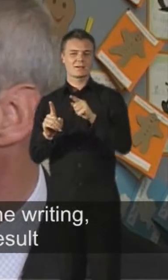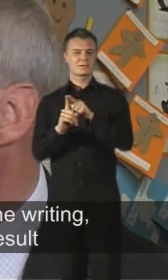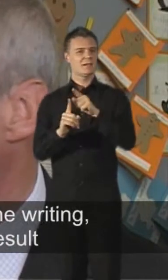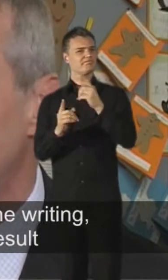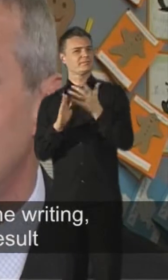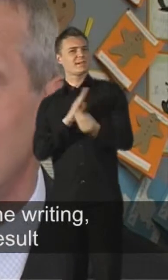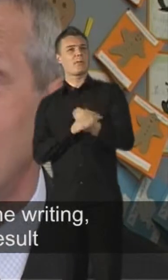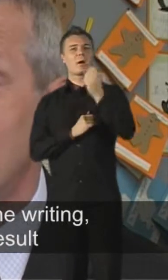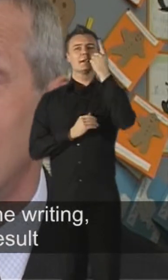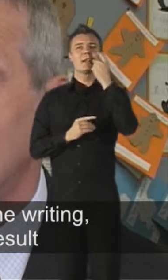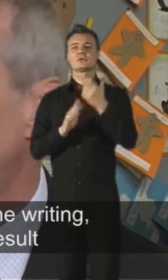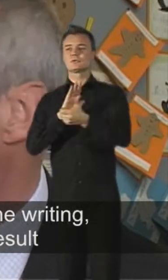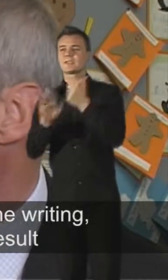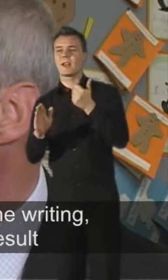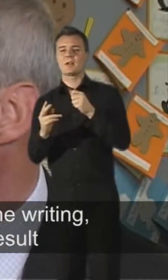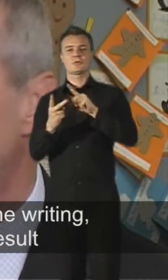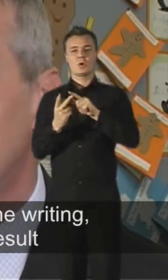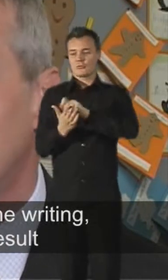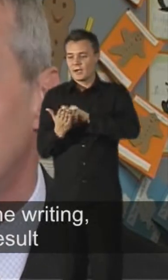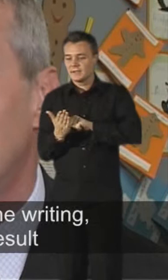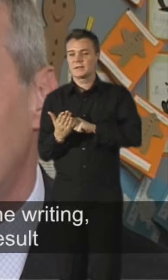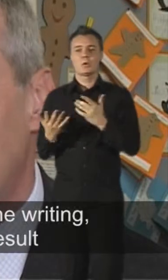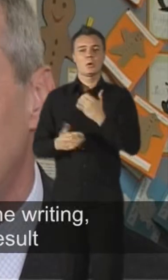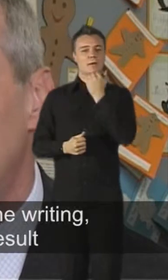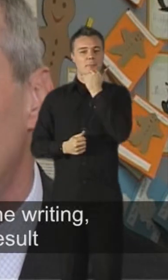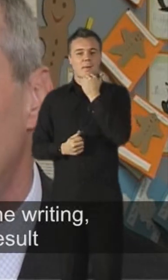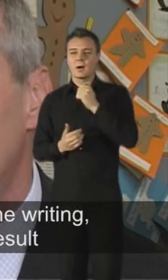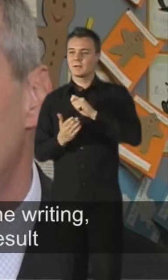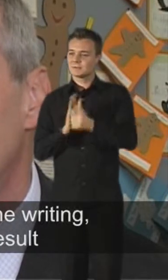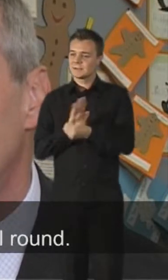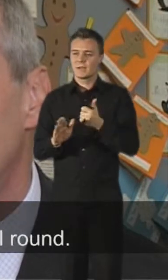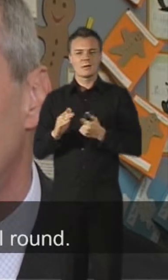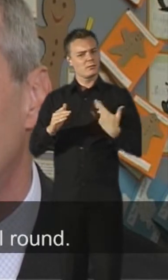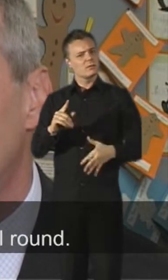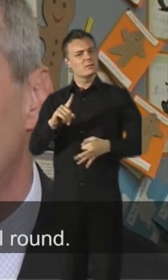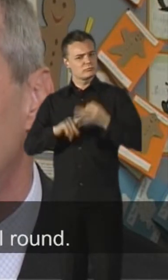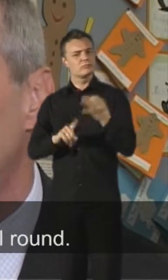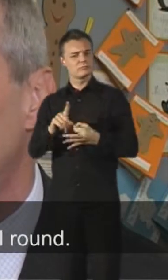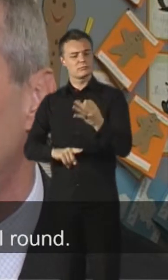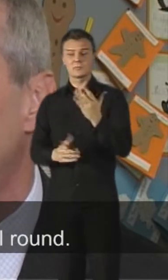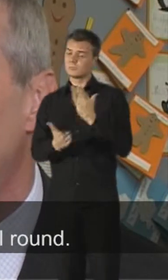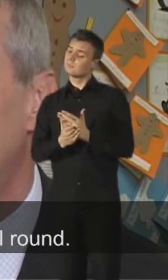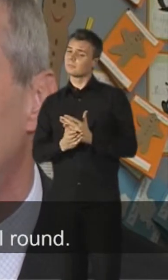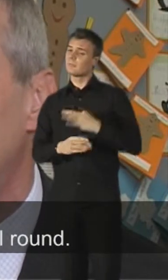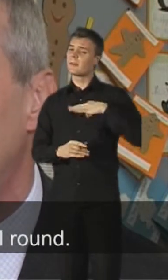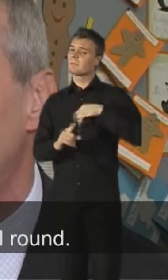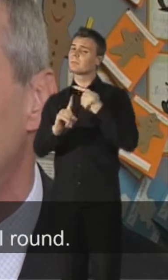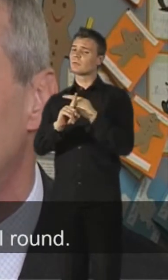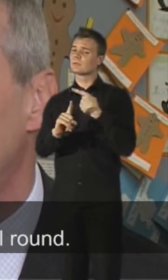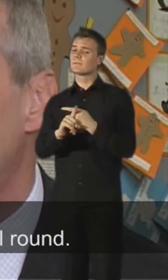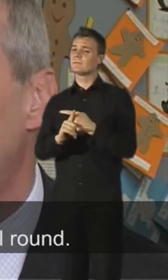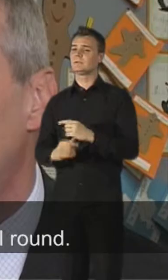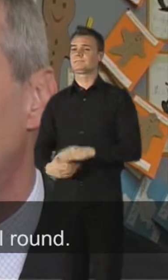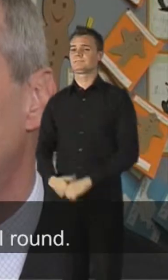some of the intellectual skills, the writing, number skills have improved as a result. So, they're very positive